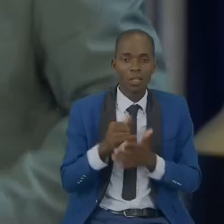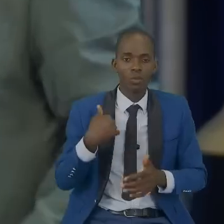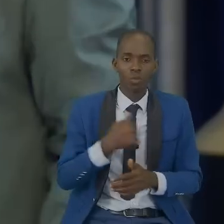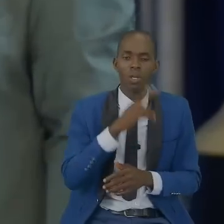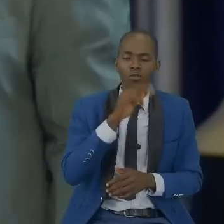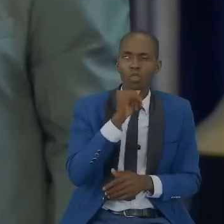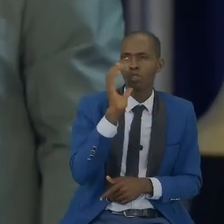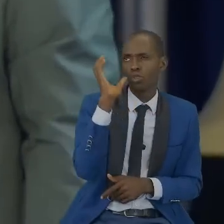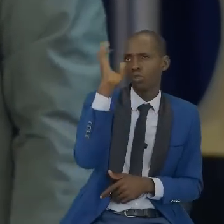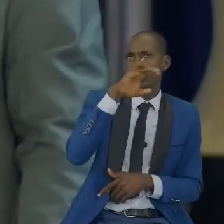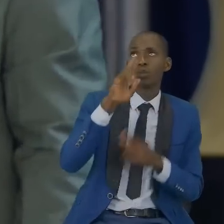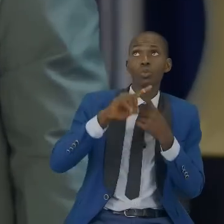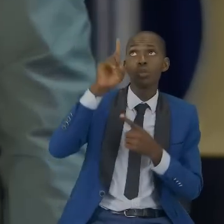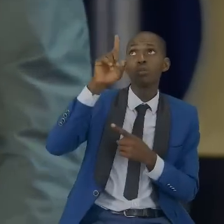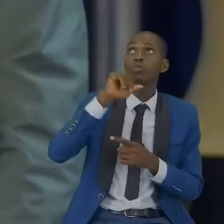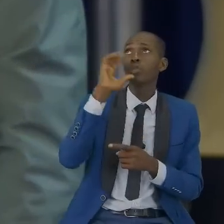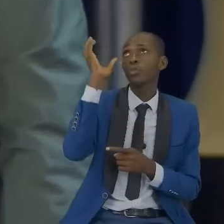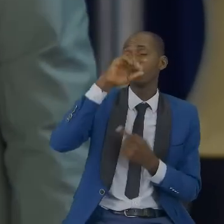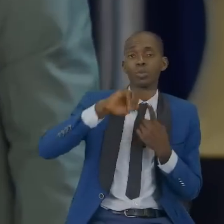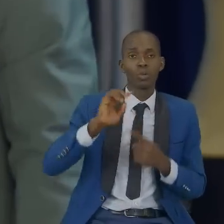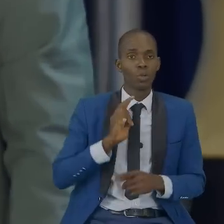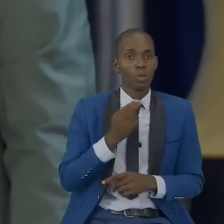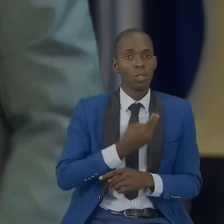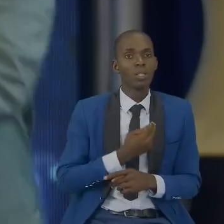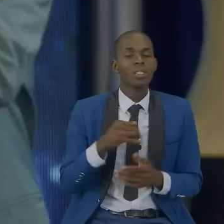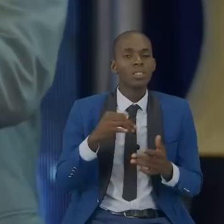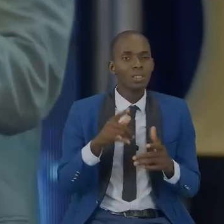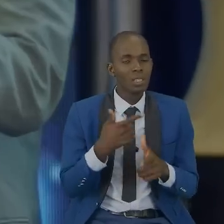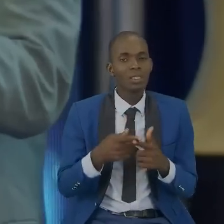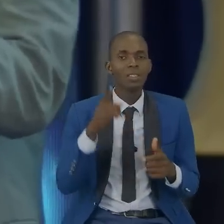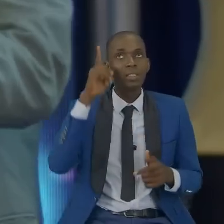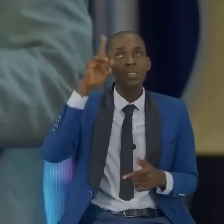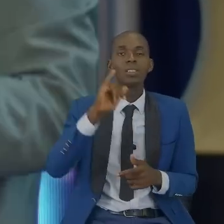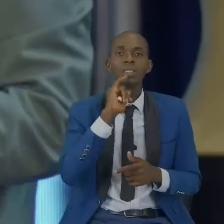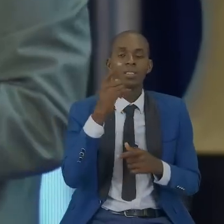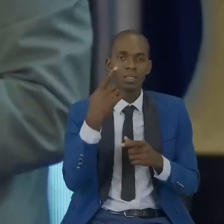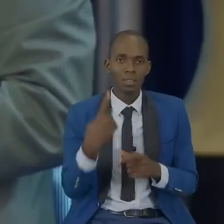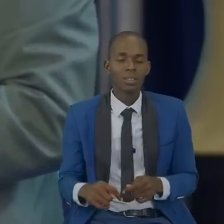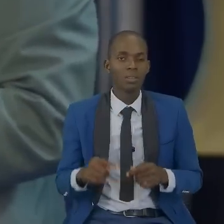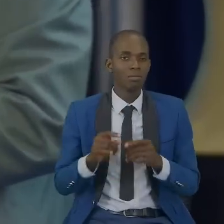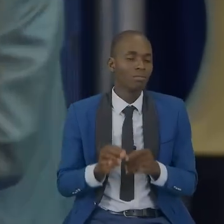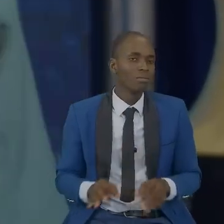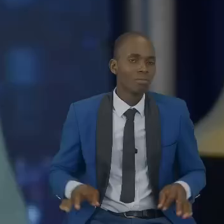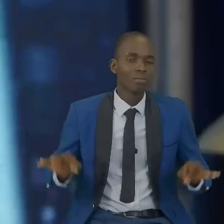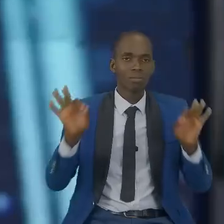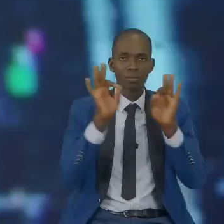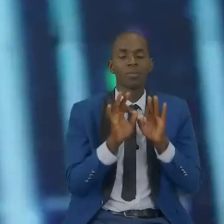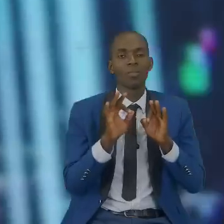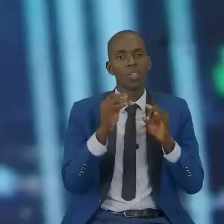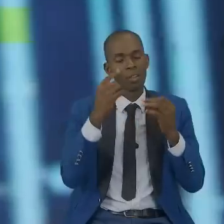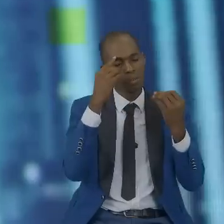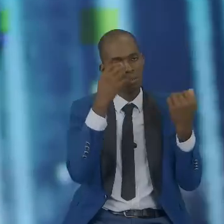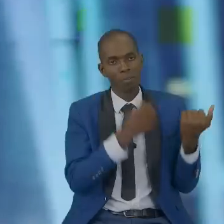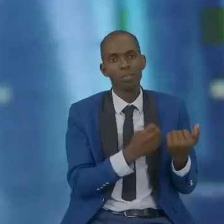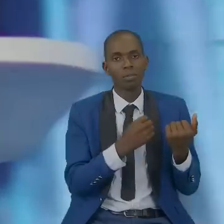him, and is the foundation of our faith. We have surpassing faith. You want to